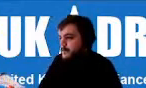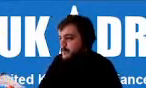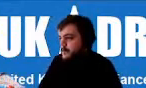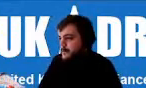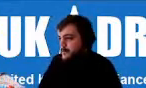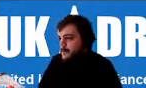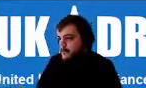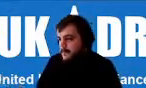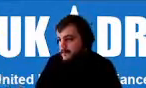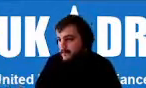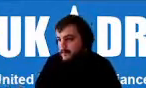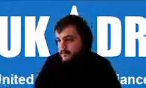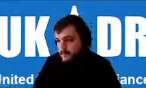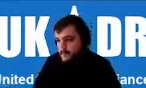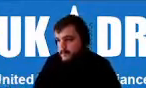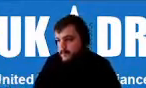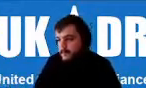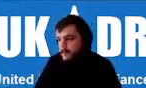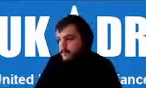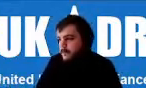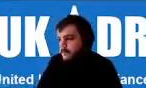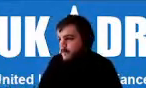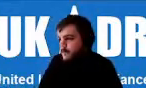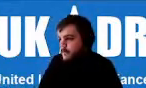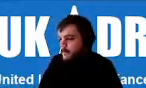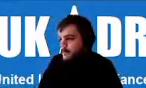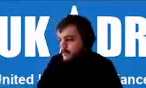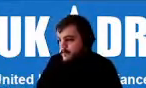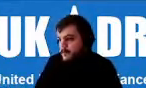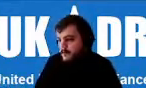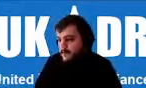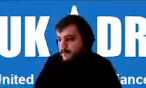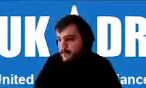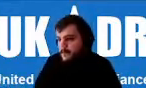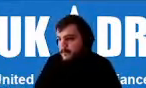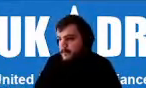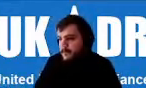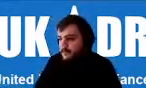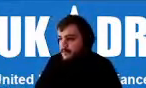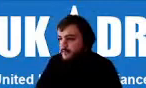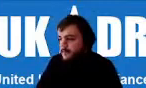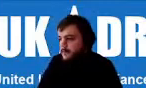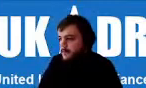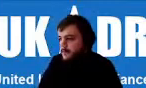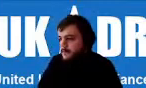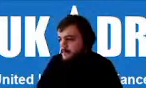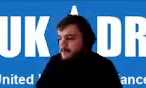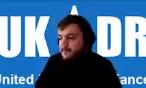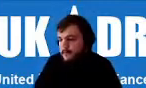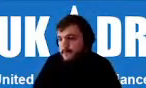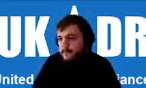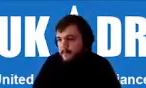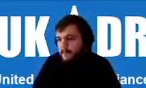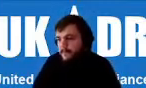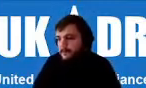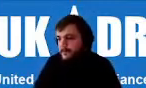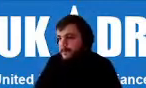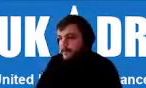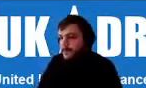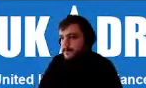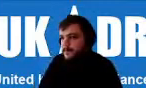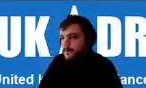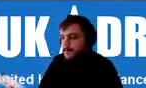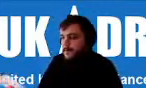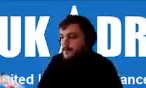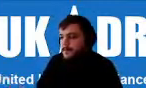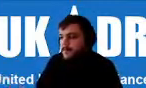current in the 1960s and perhaps also the 1970s in a world that has changed out of all recognition in